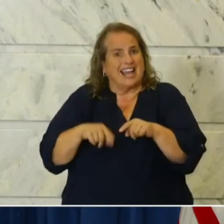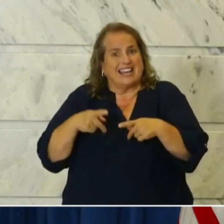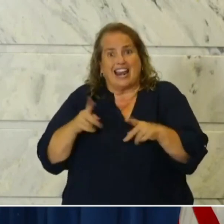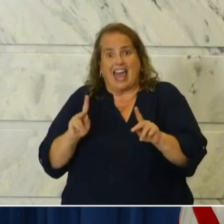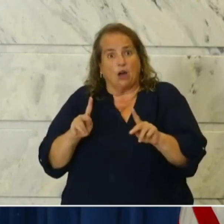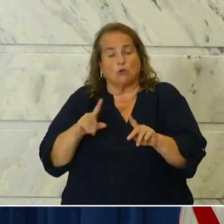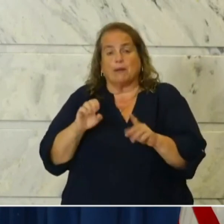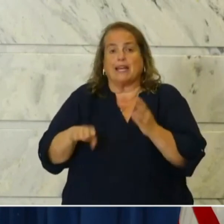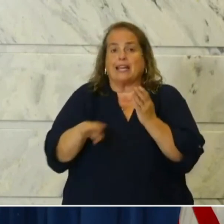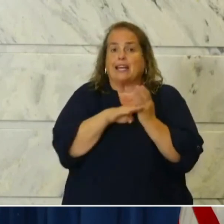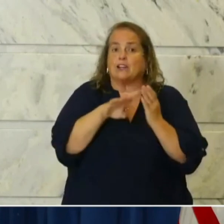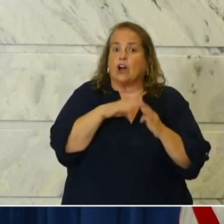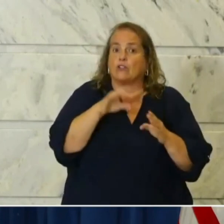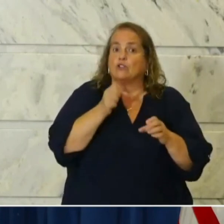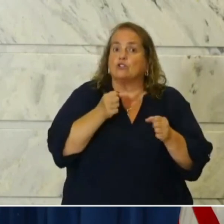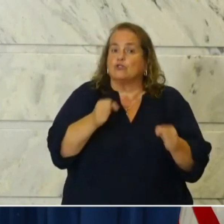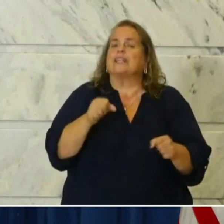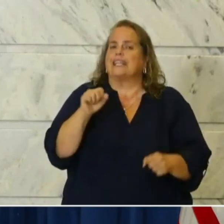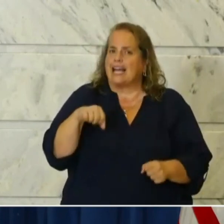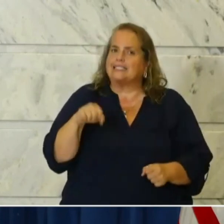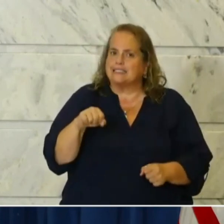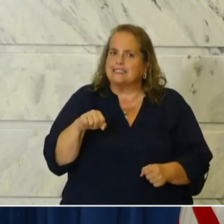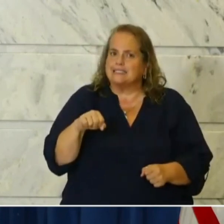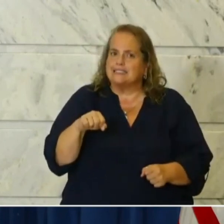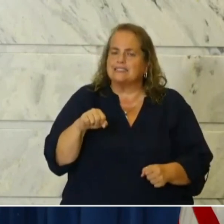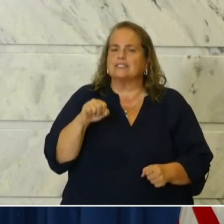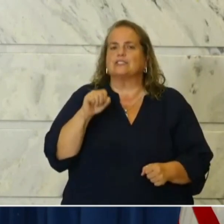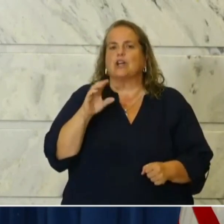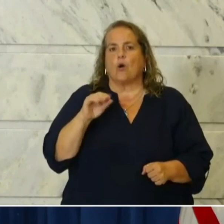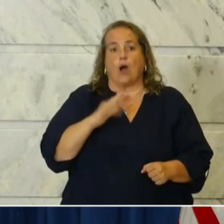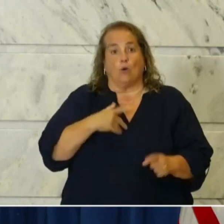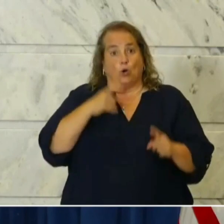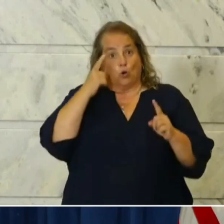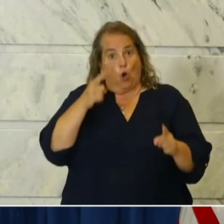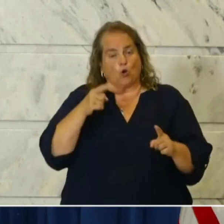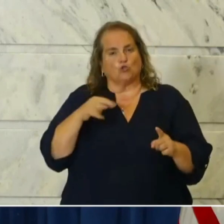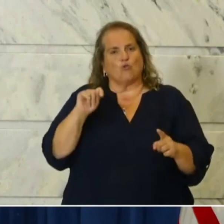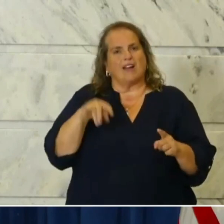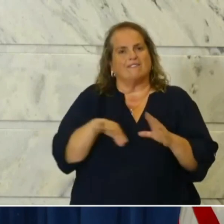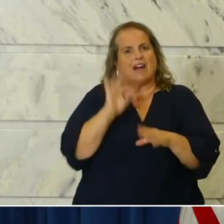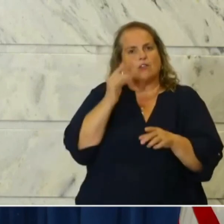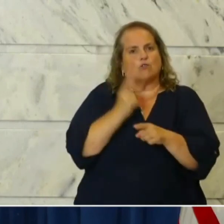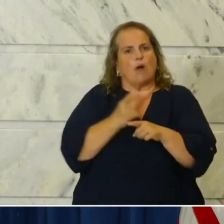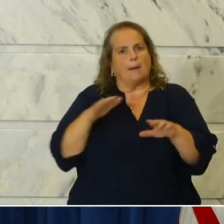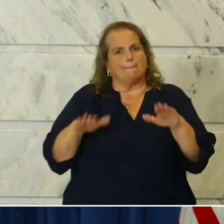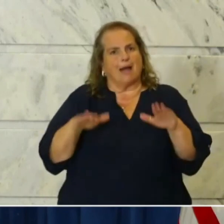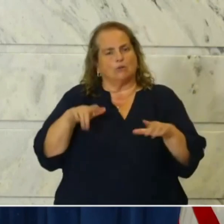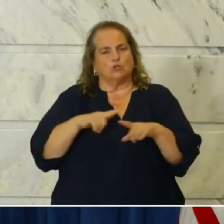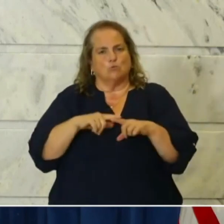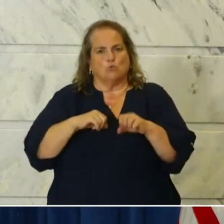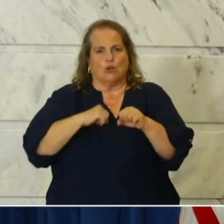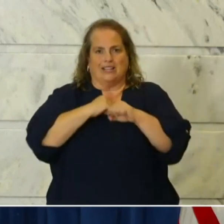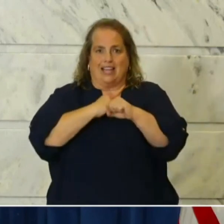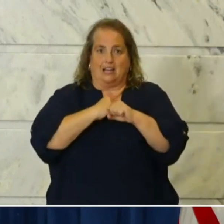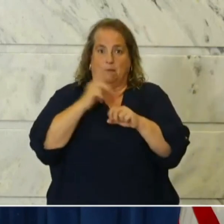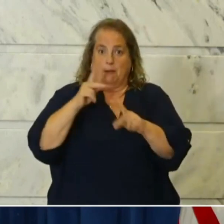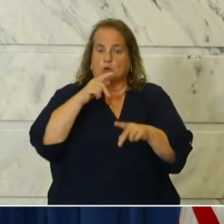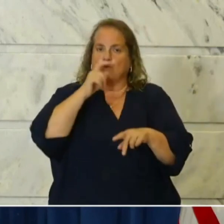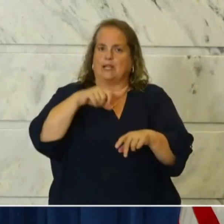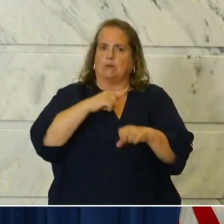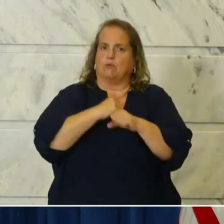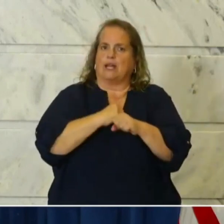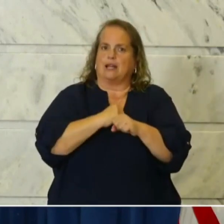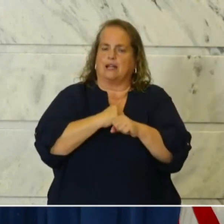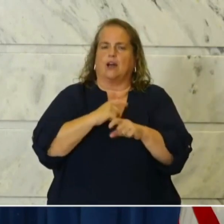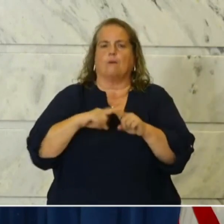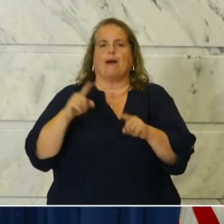on the street? Yes. And so our goal was to try to find the right balance to protect those that needed protections,